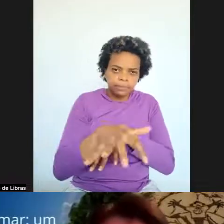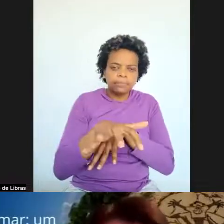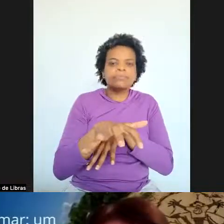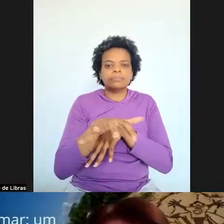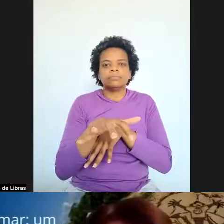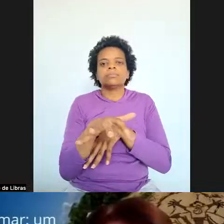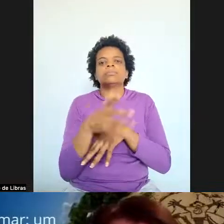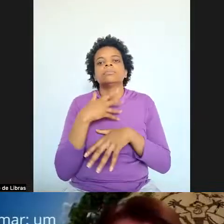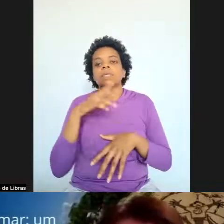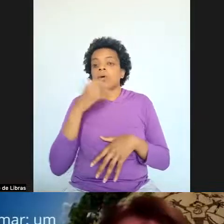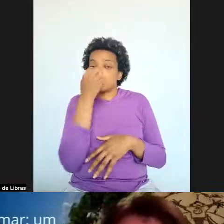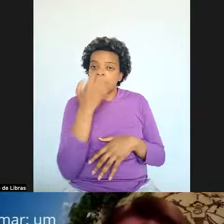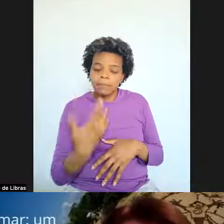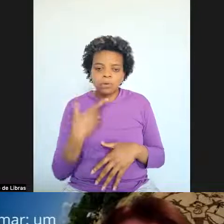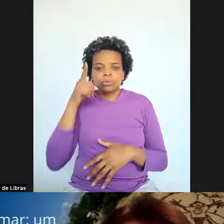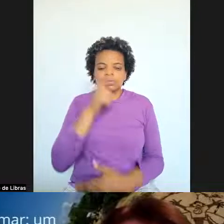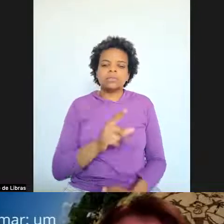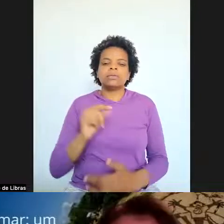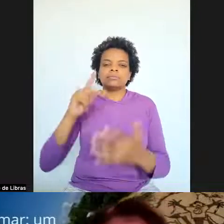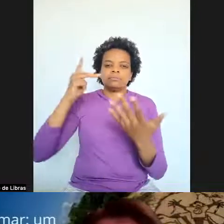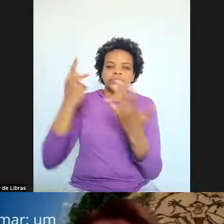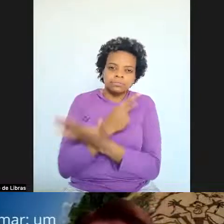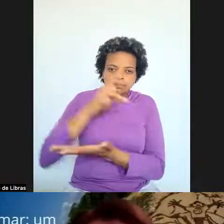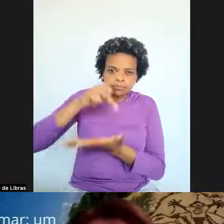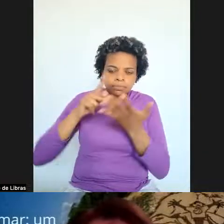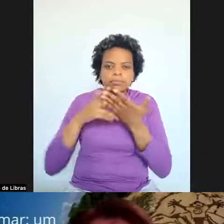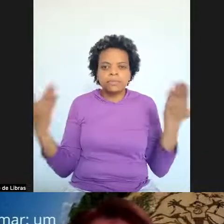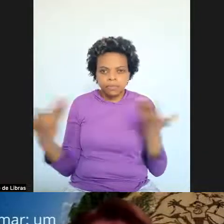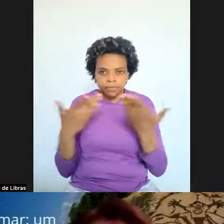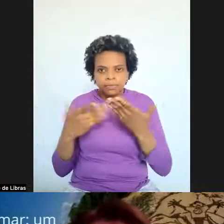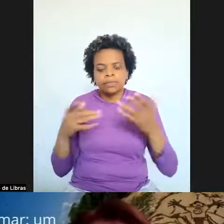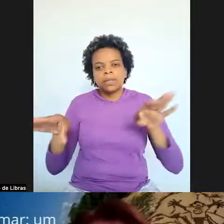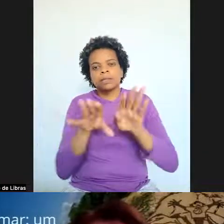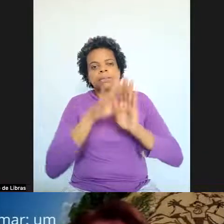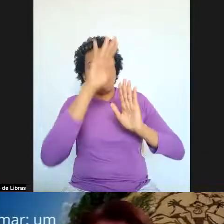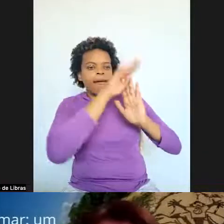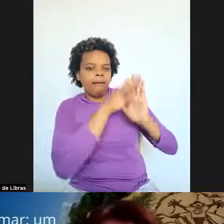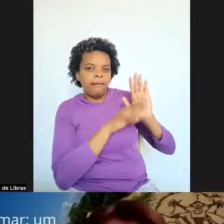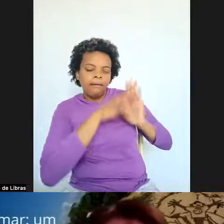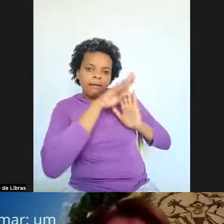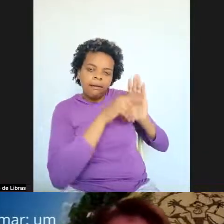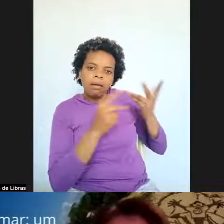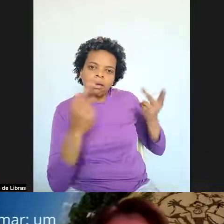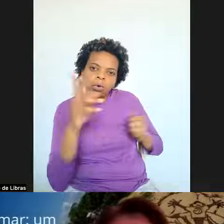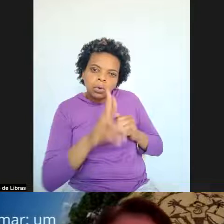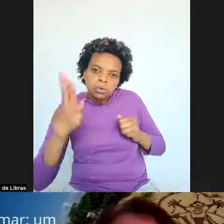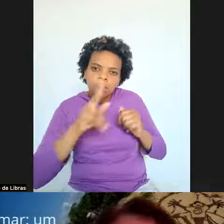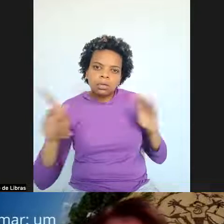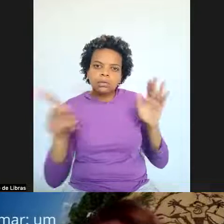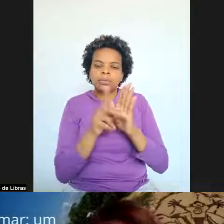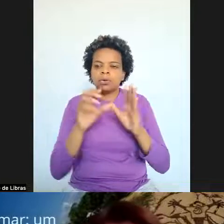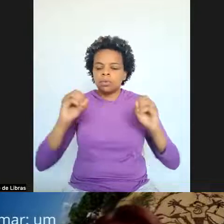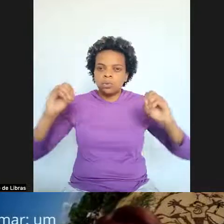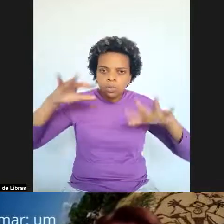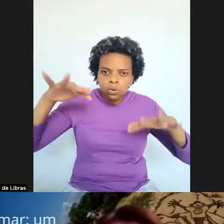Therefore, making this KPI the most appropriate to our reality. The parameters